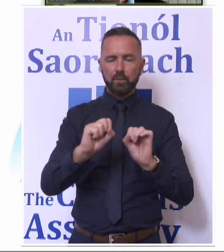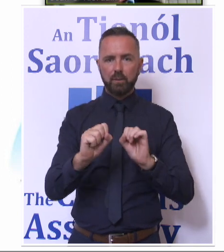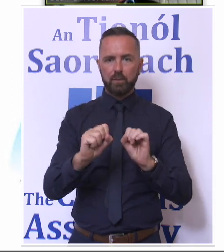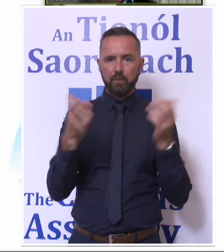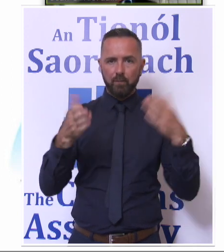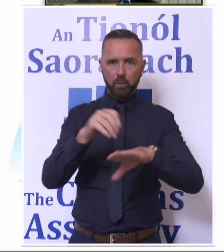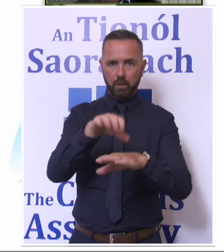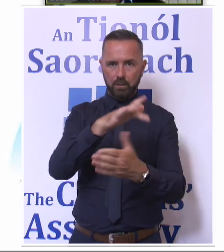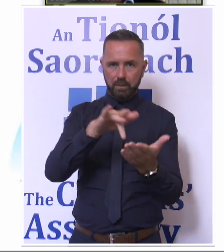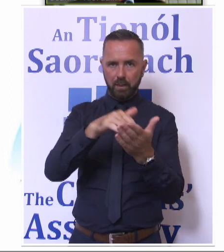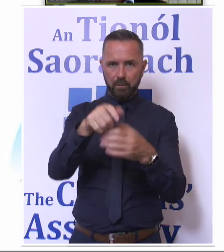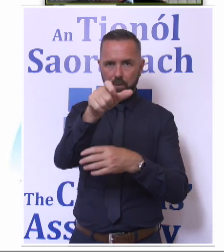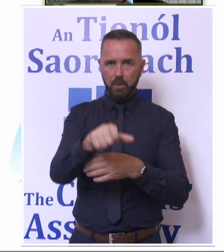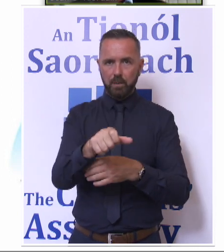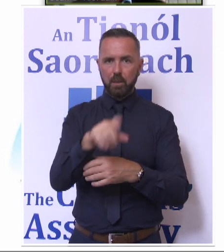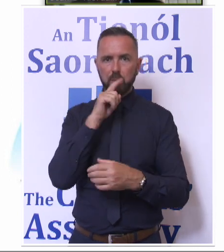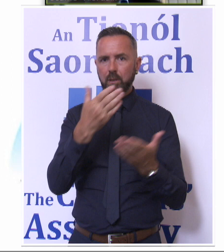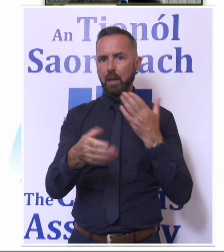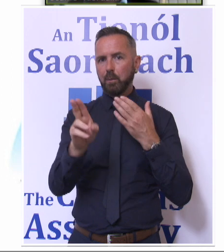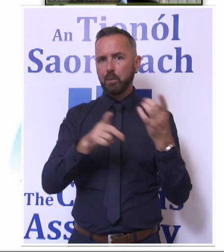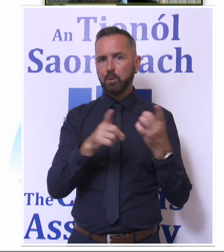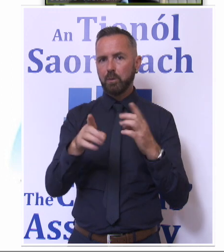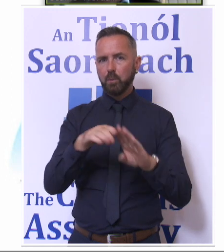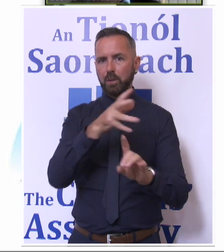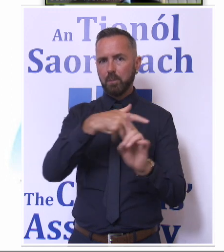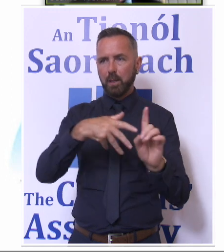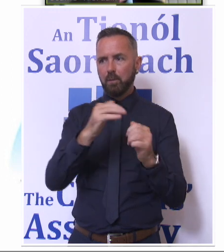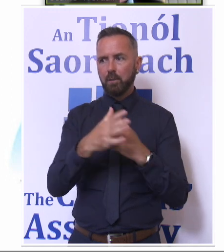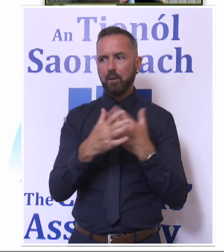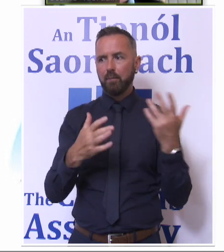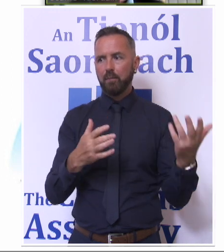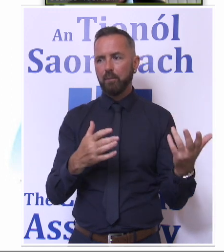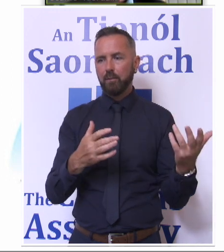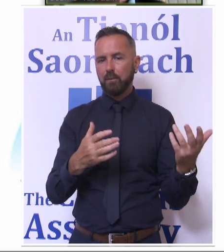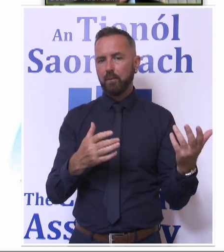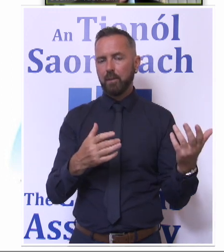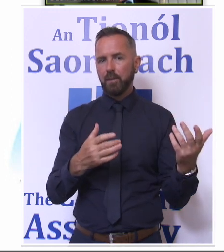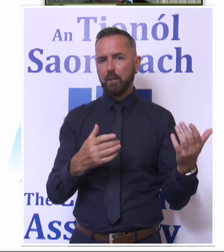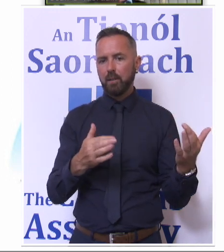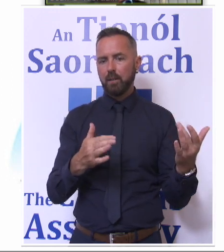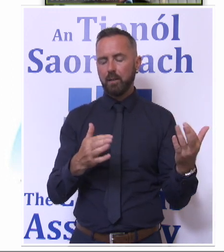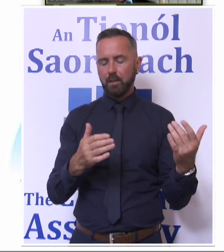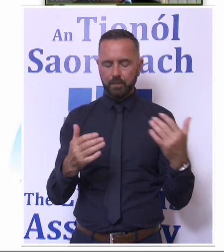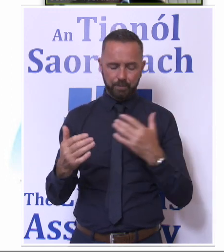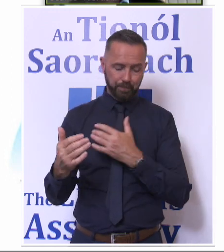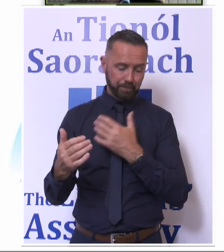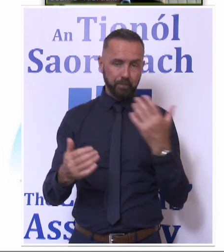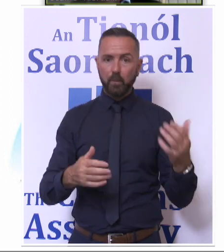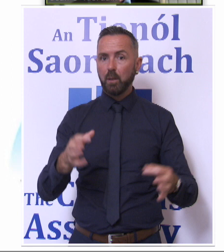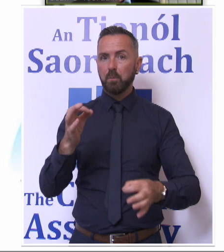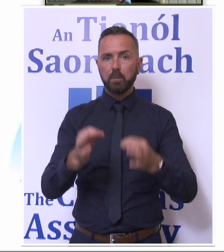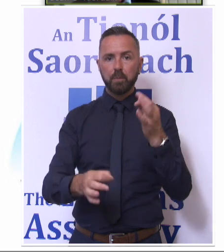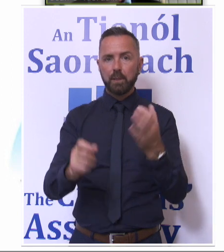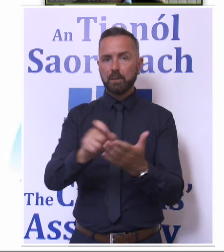level. And how is that to be done against the background of political systems, which in the Irish case,